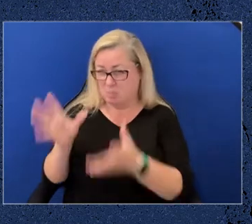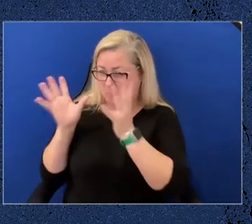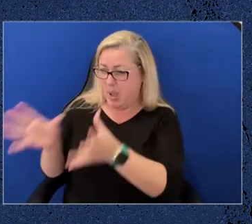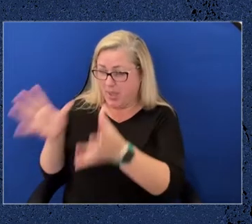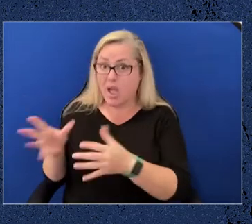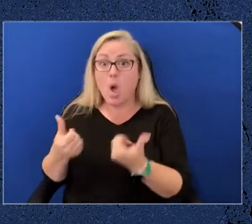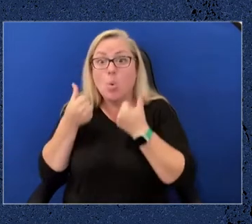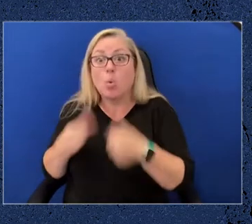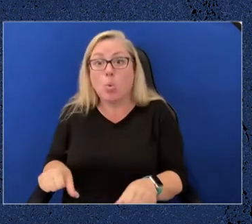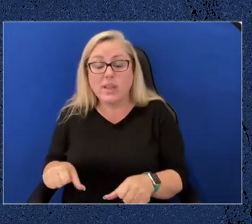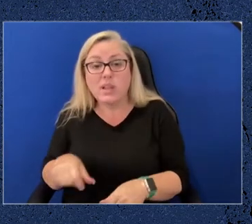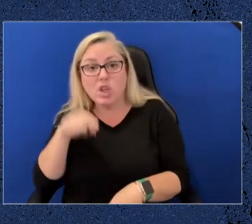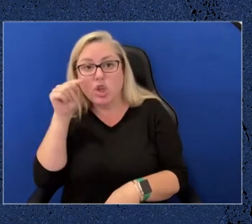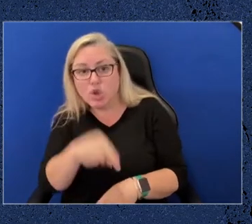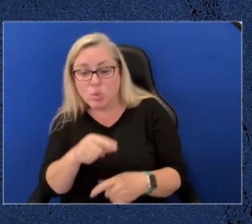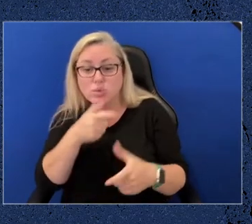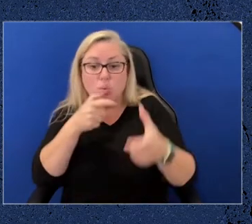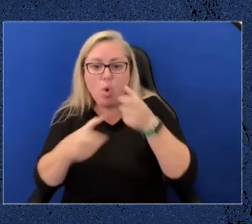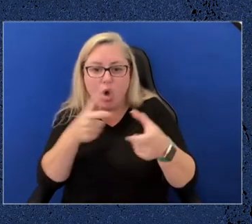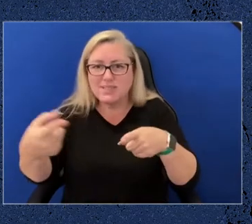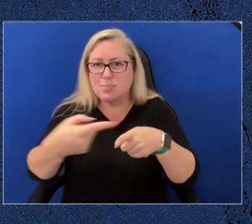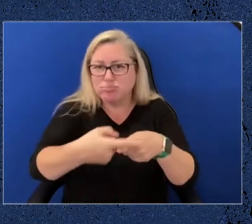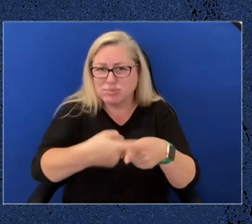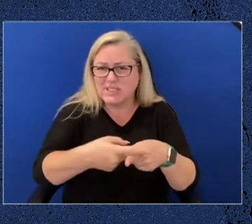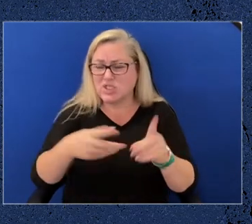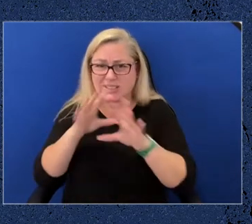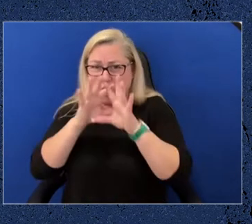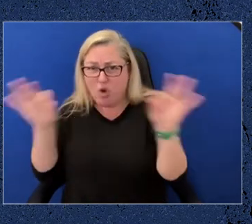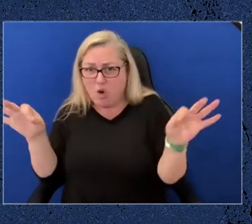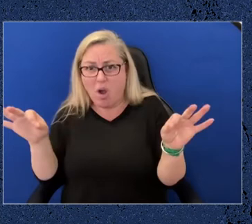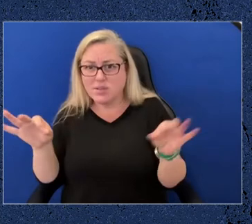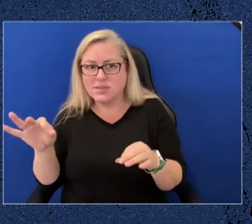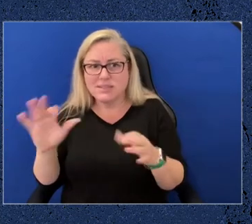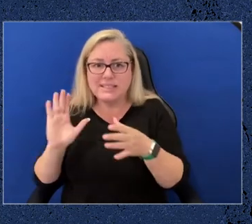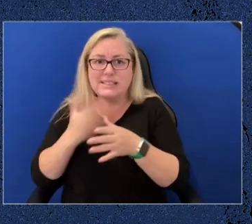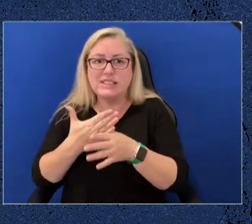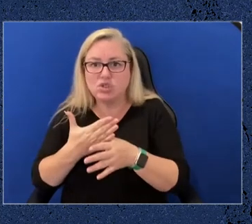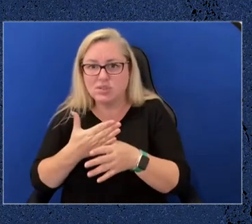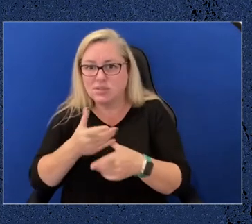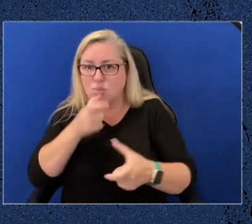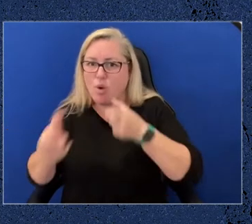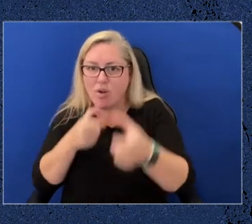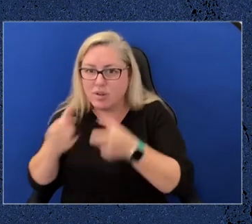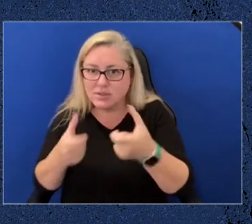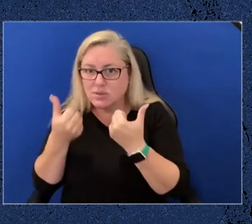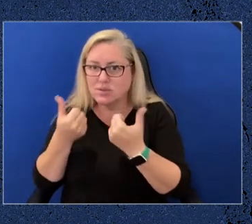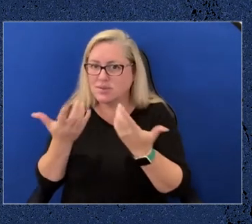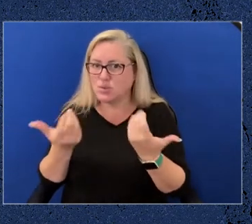describe Indigenous concepts and to protect our knowledges. And now, I know one thing